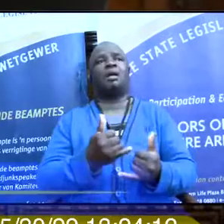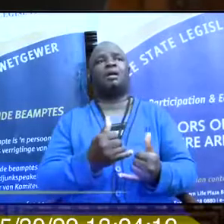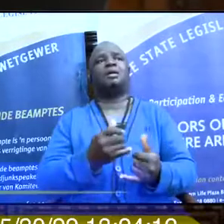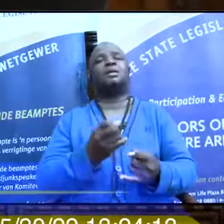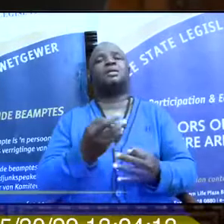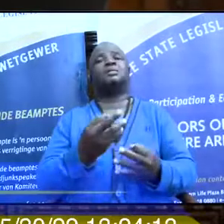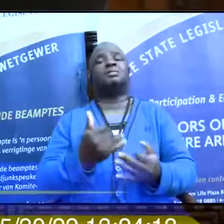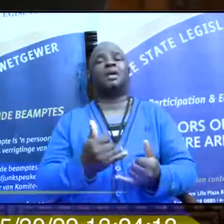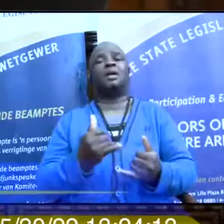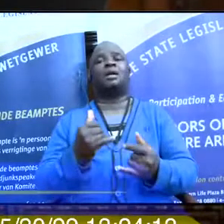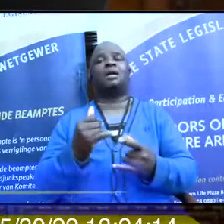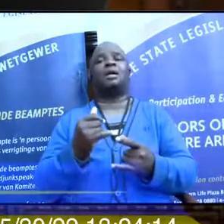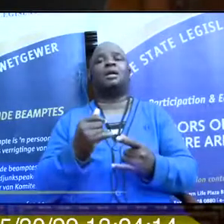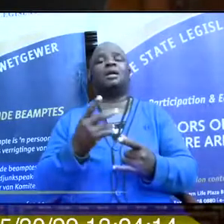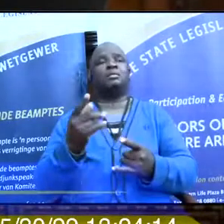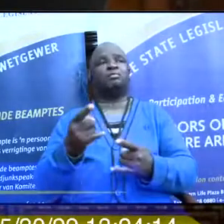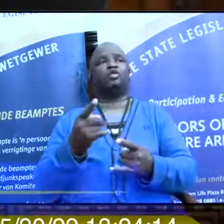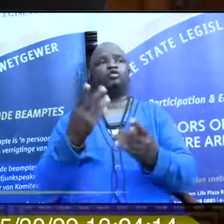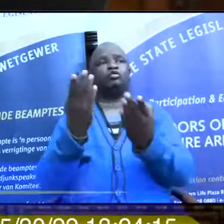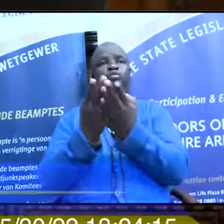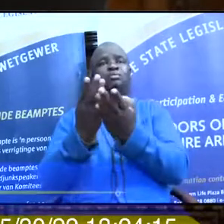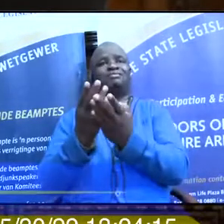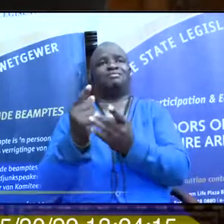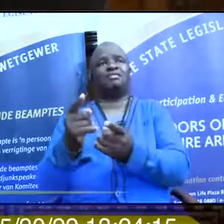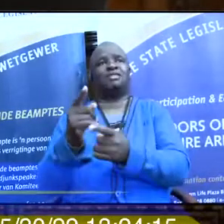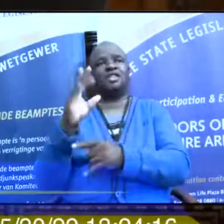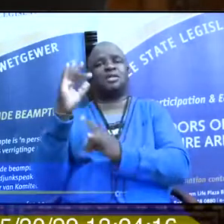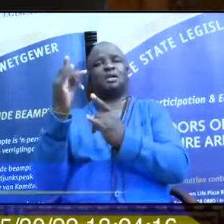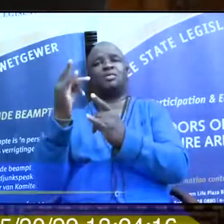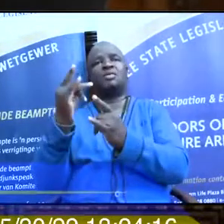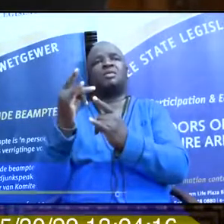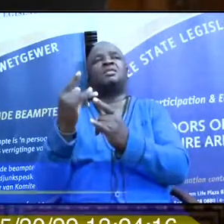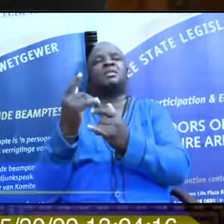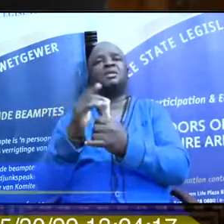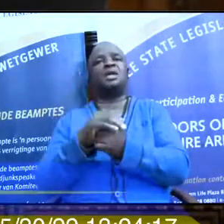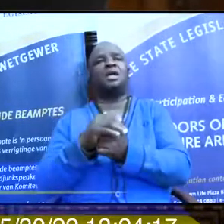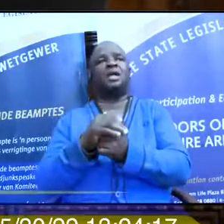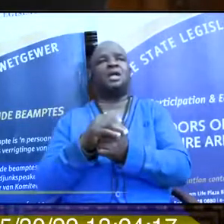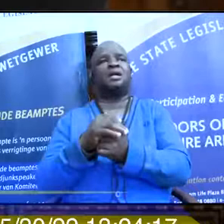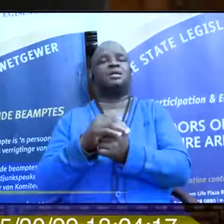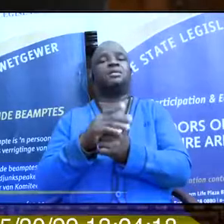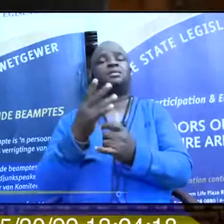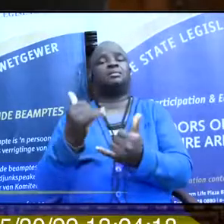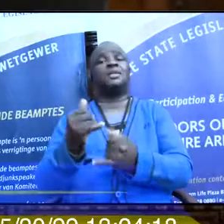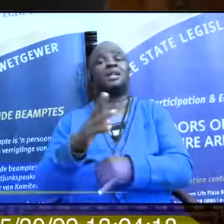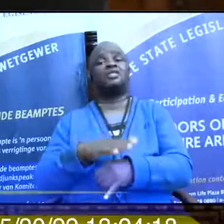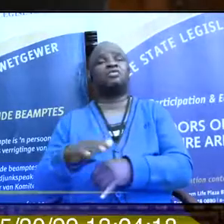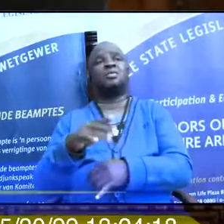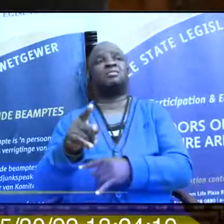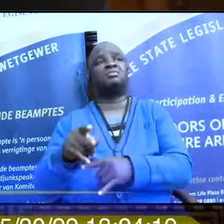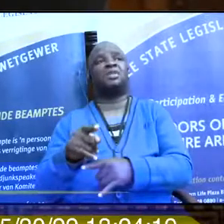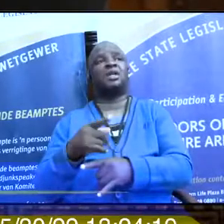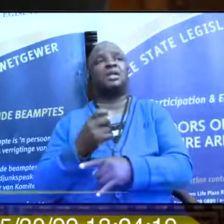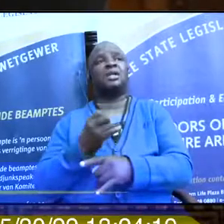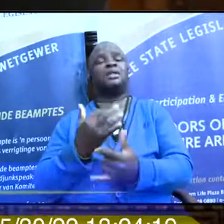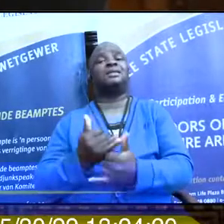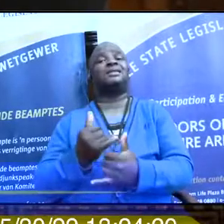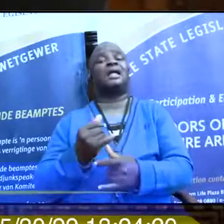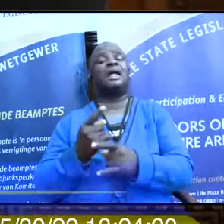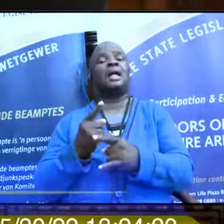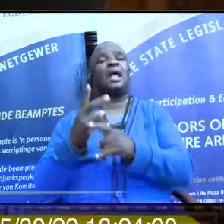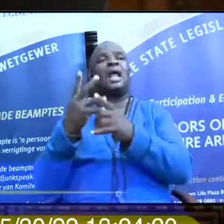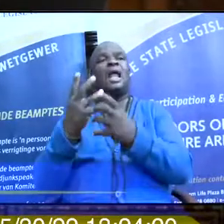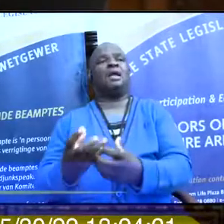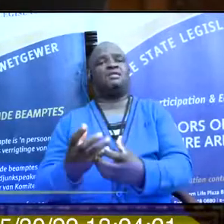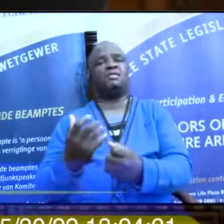former model cities and our township schools and this situation is very strenuous on workers because